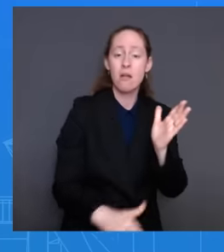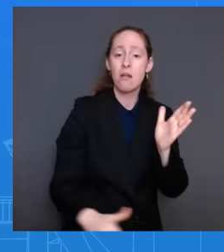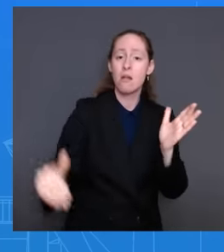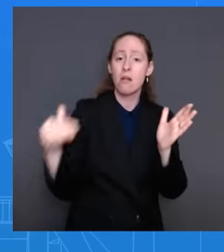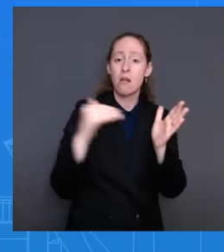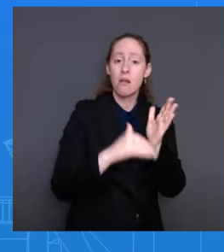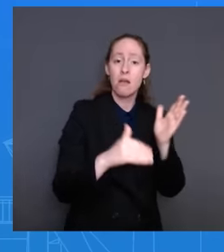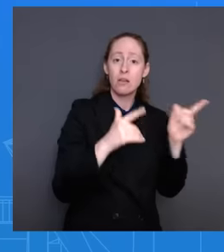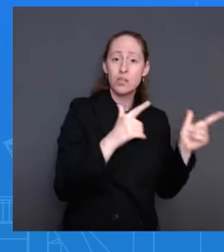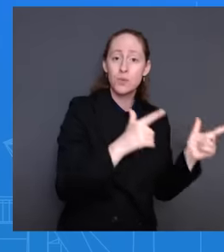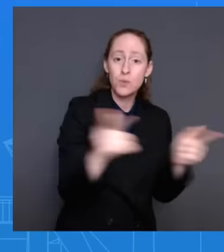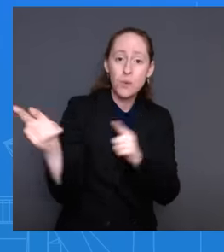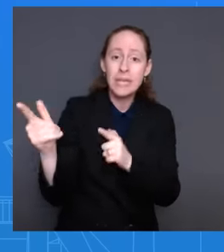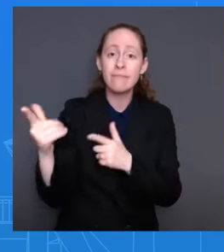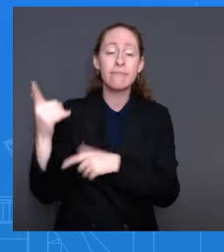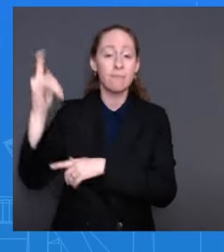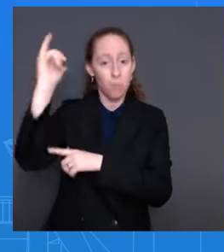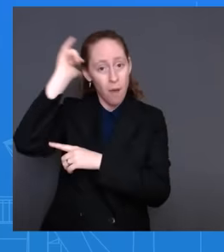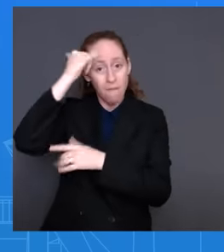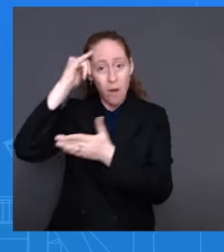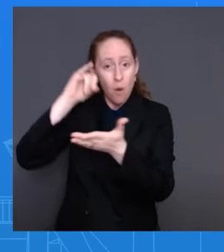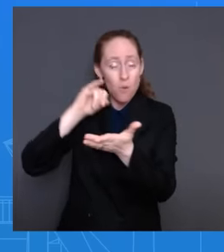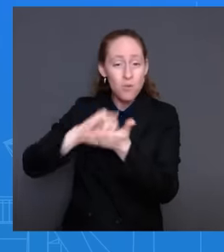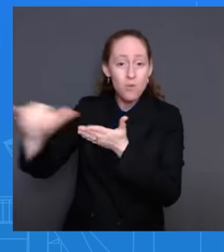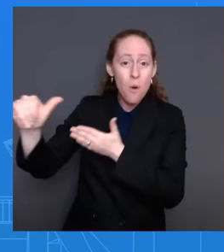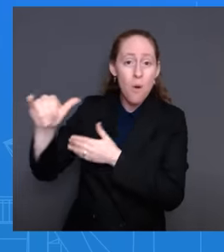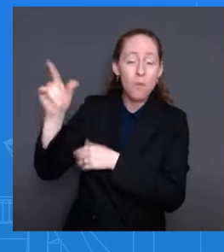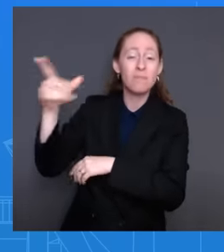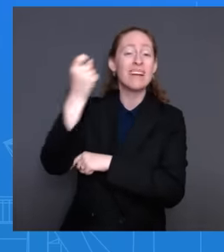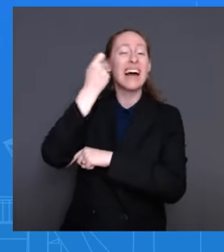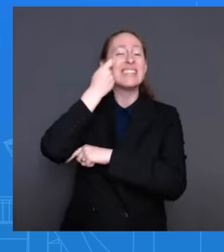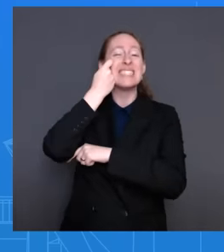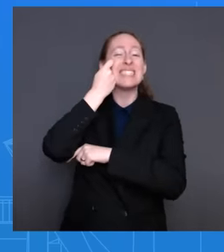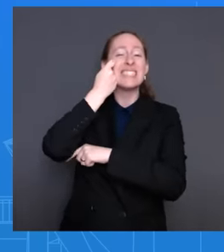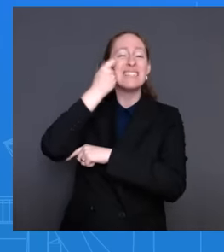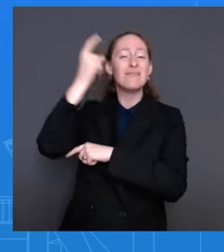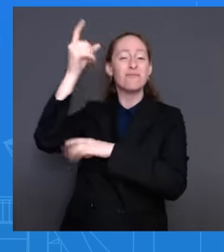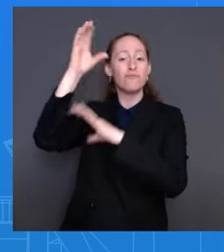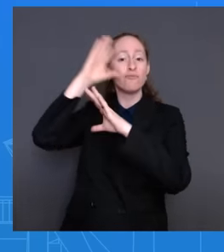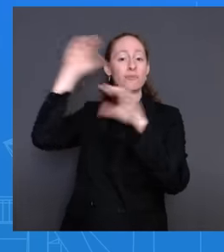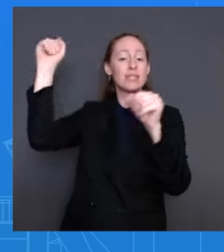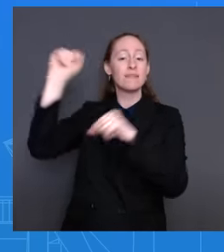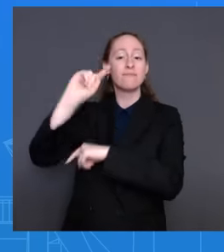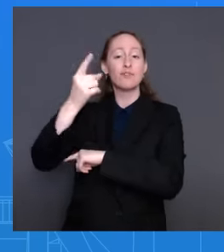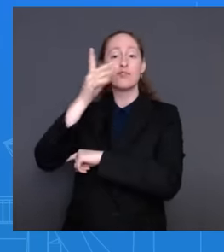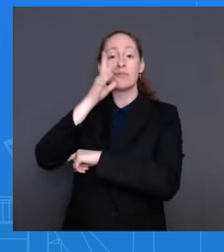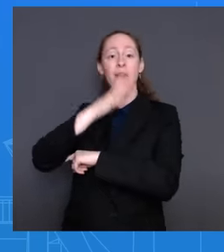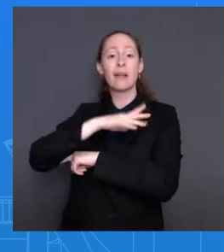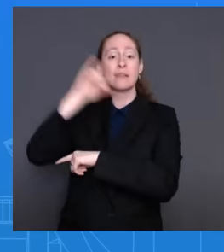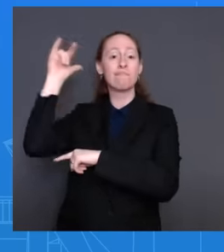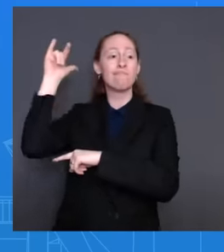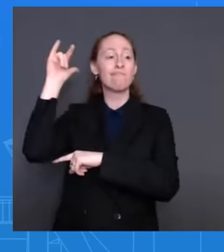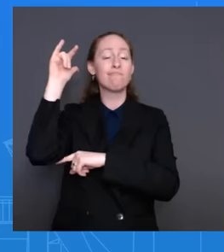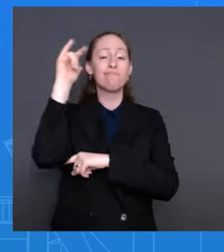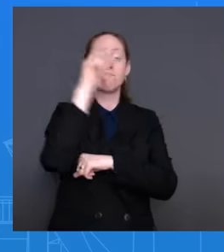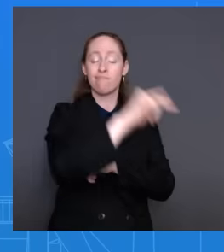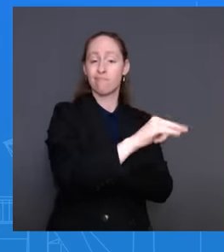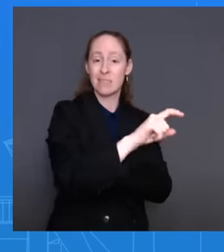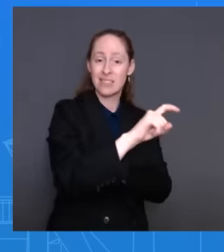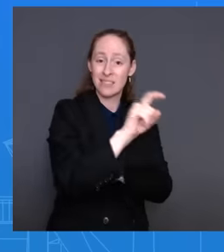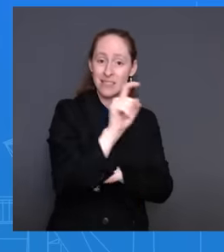the first lady just this past Sunday go to Texas to grieve with the parents